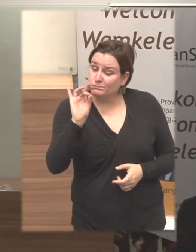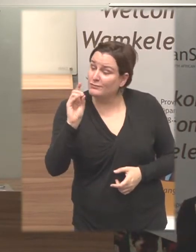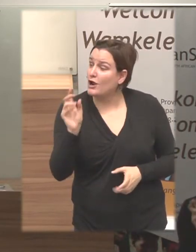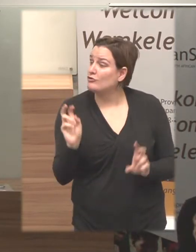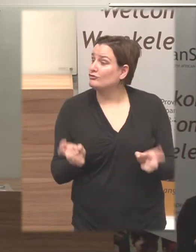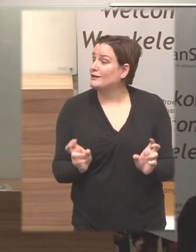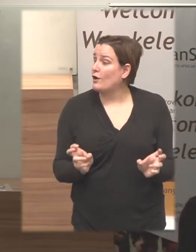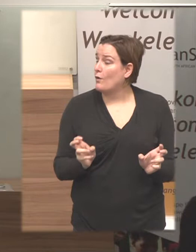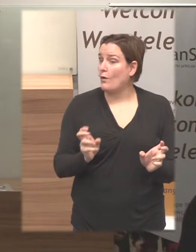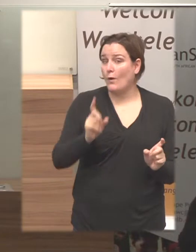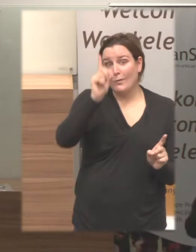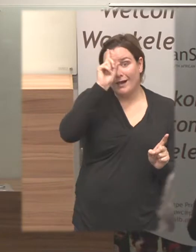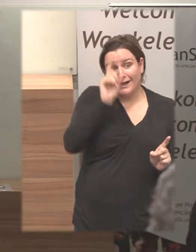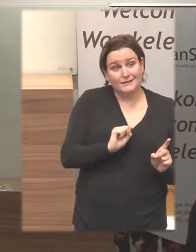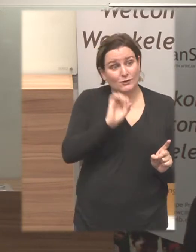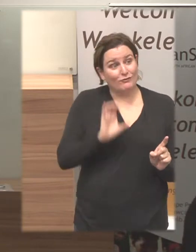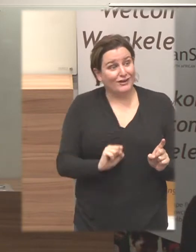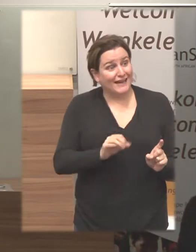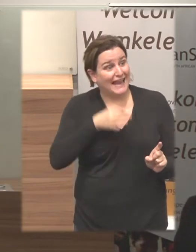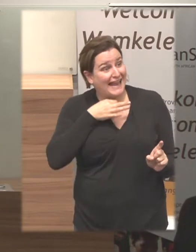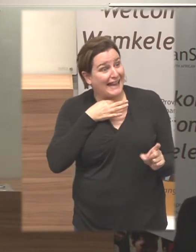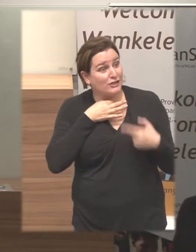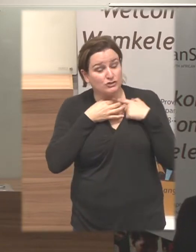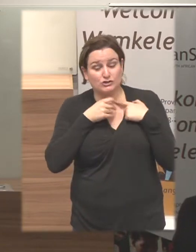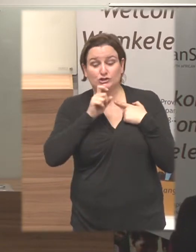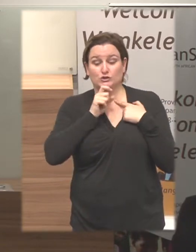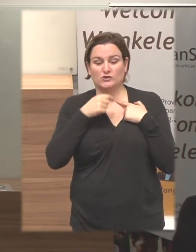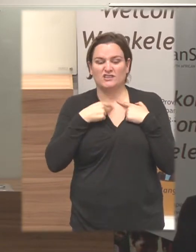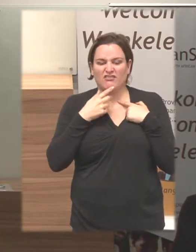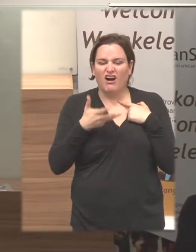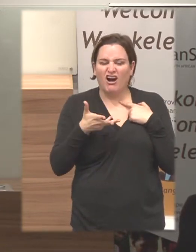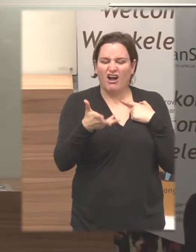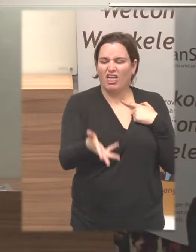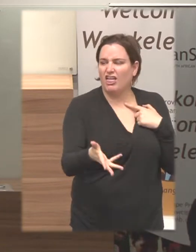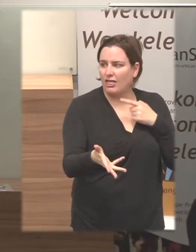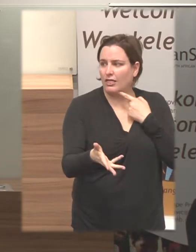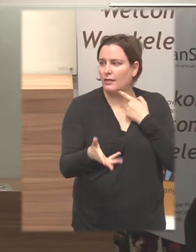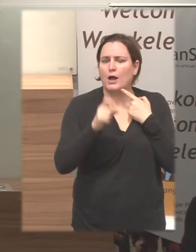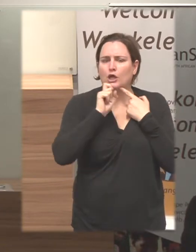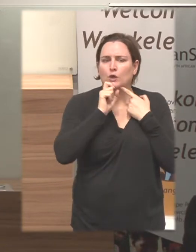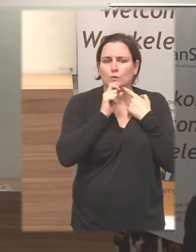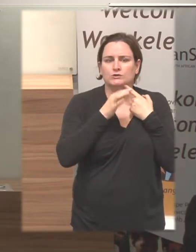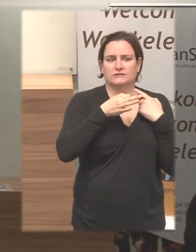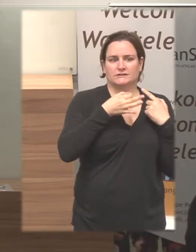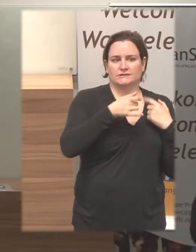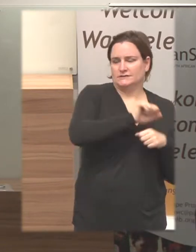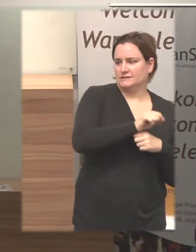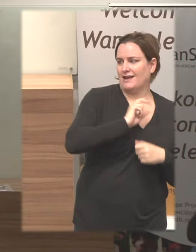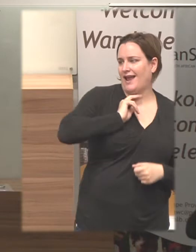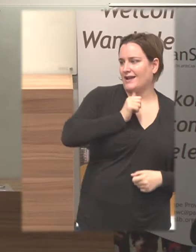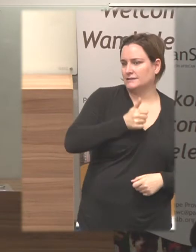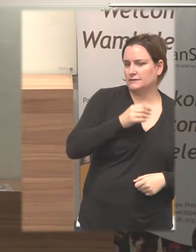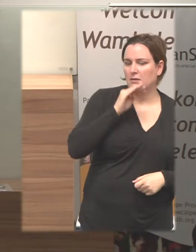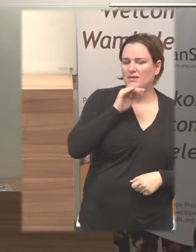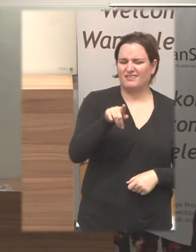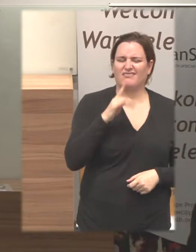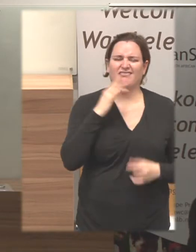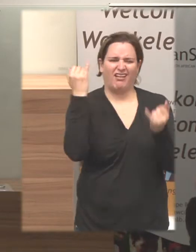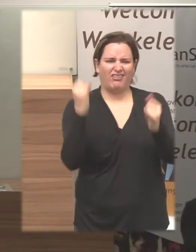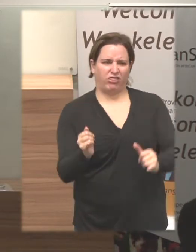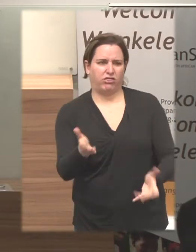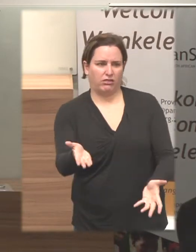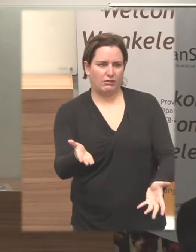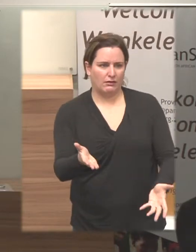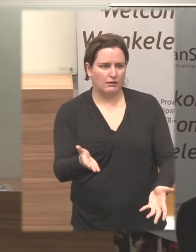English accents can be used to ridicule people and to imply that what they're saying does not have as much value.